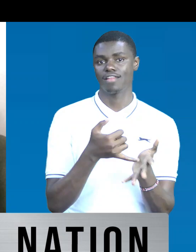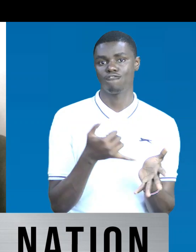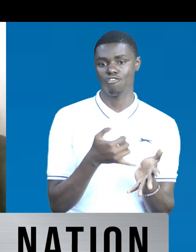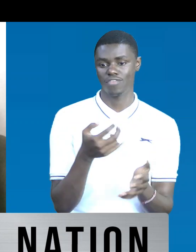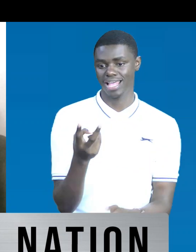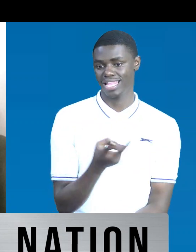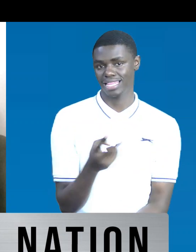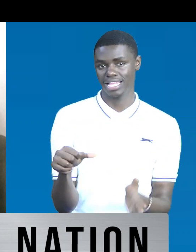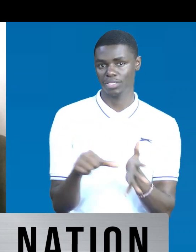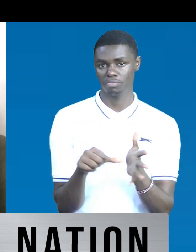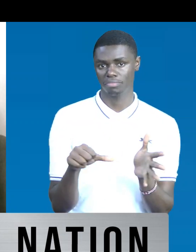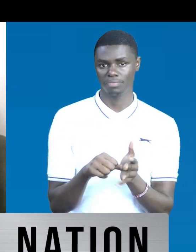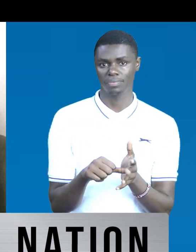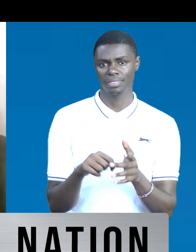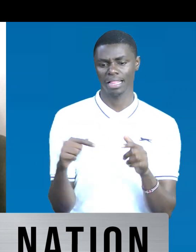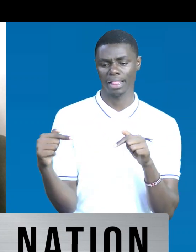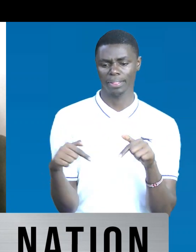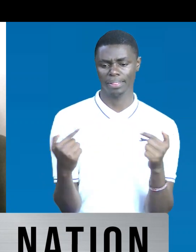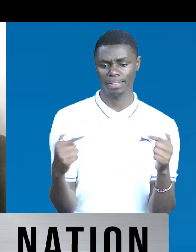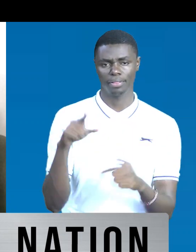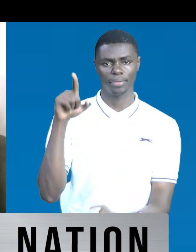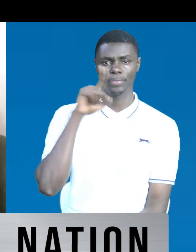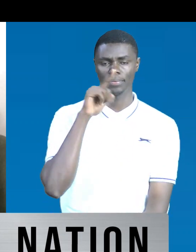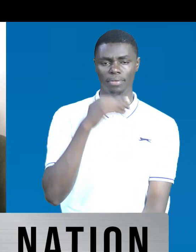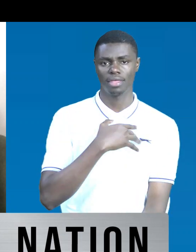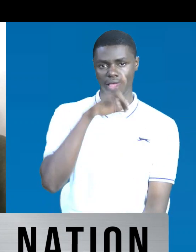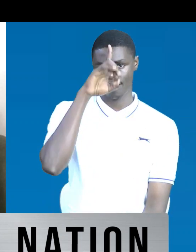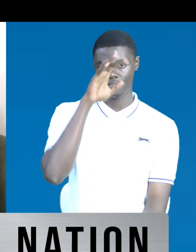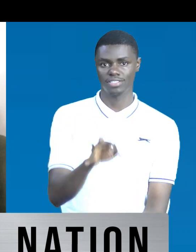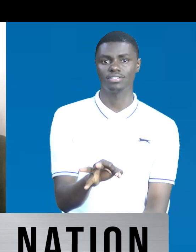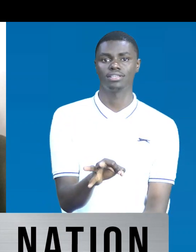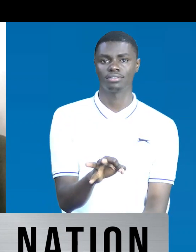quagmire are very combatant, and there's serious